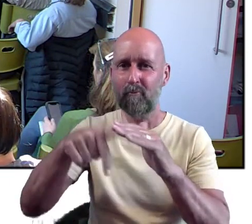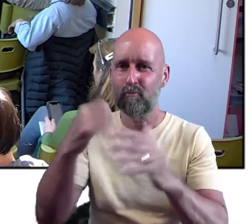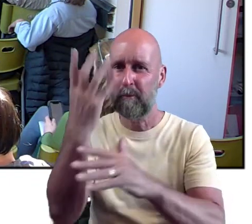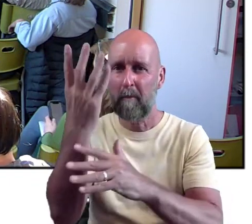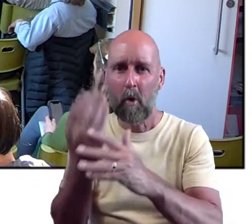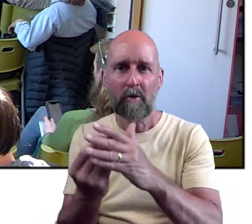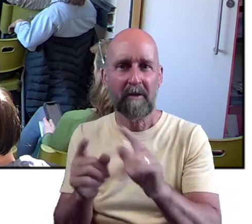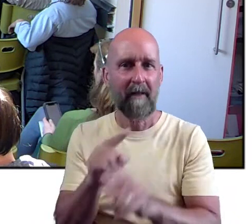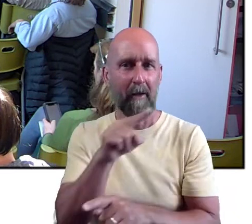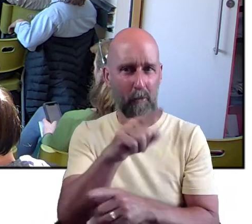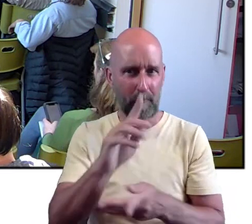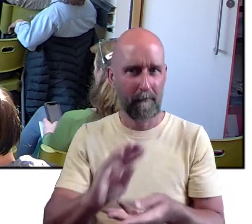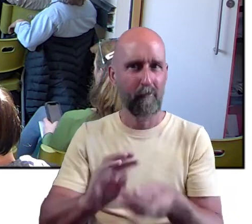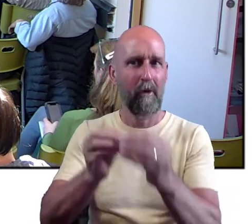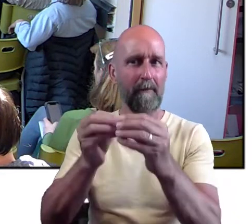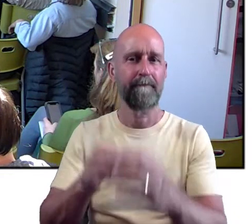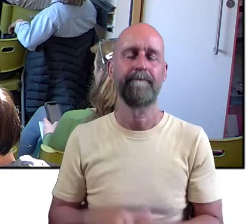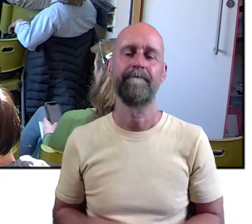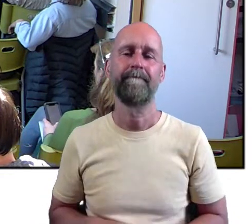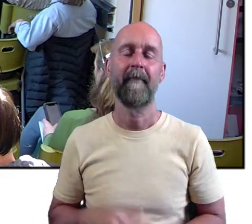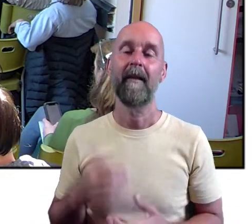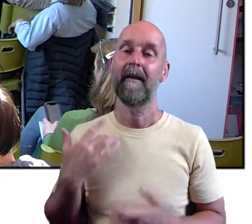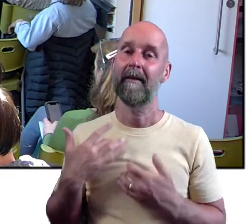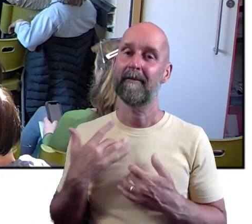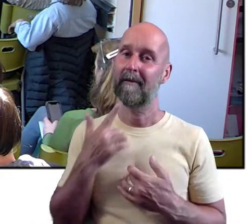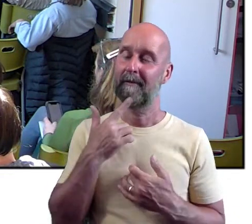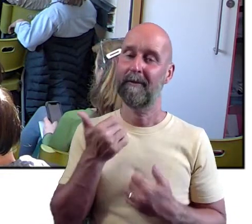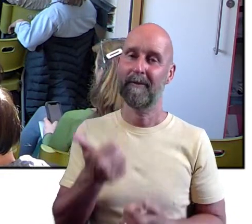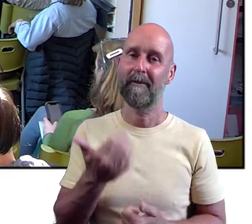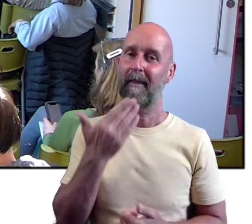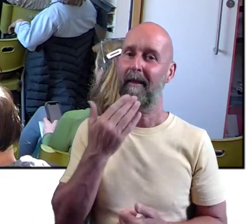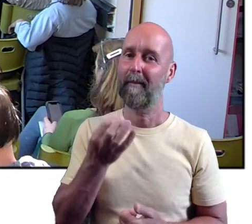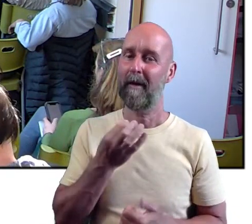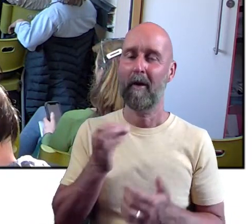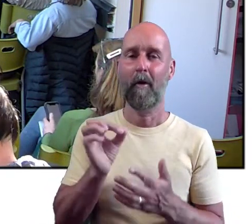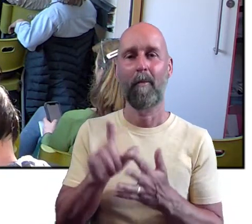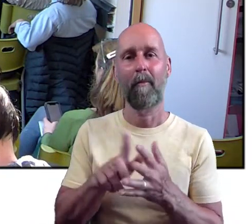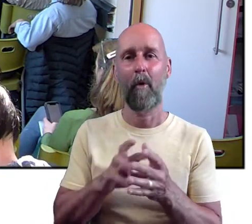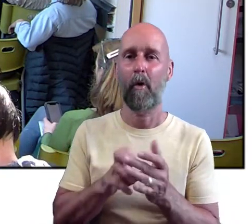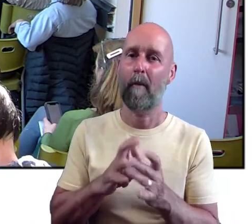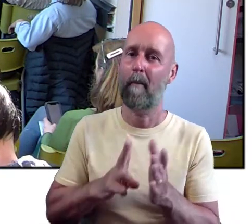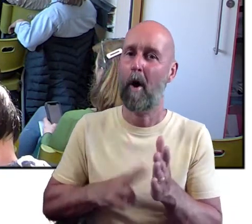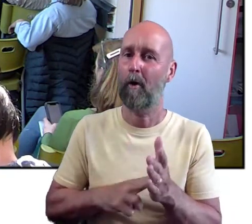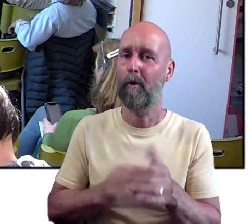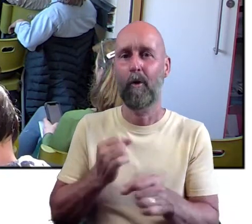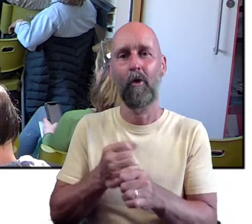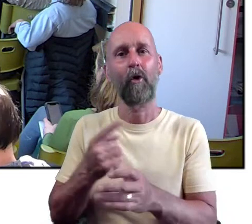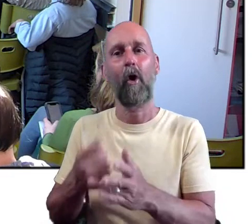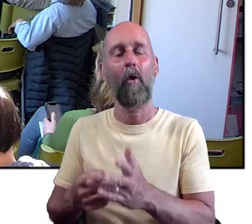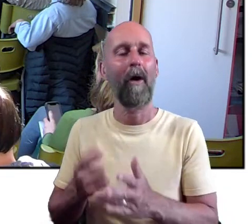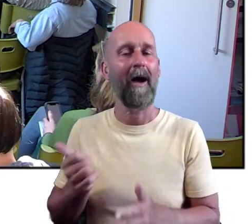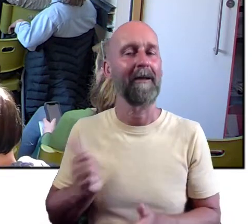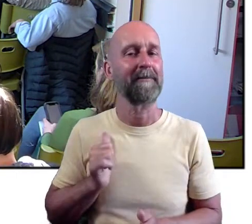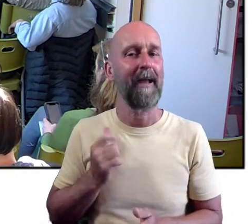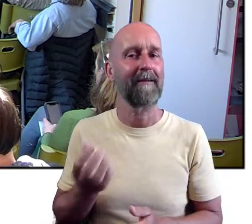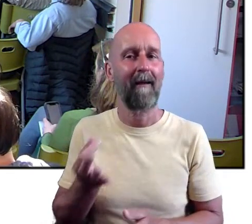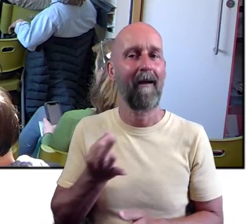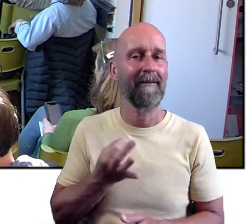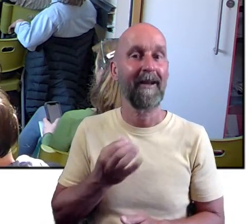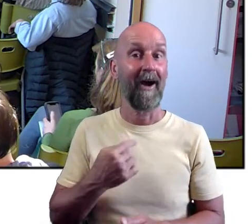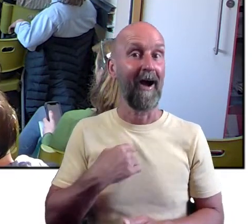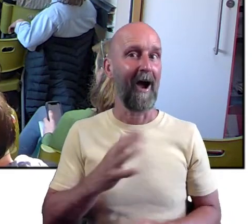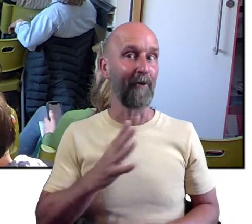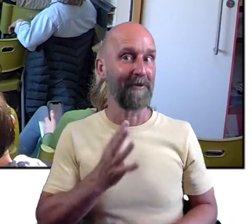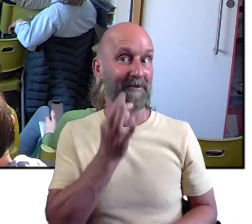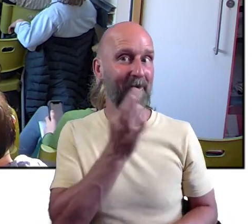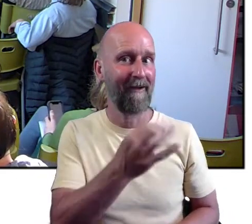speaking. Yeah, it's interesting. I'm glad someone asked me about Pokemon Go. It was bound to come up at some point. That was what I was going to ask. So. Oh, okay.